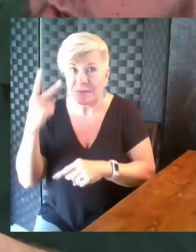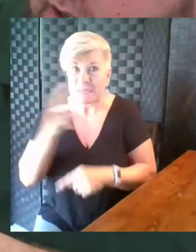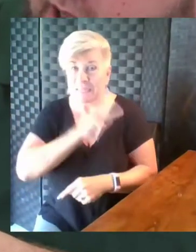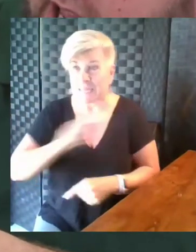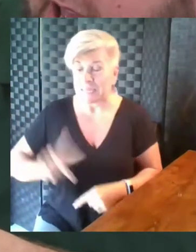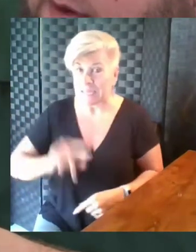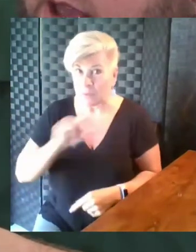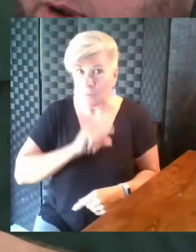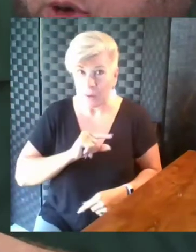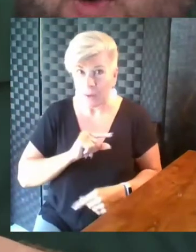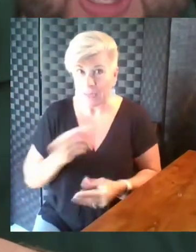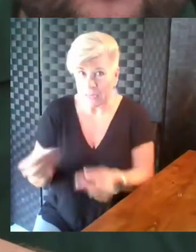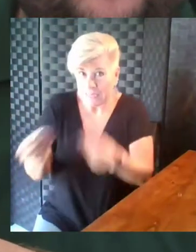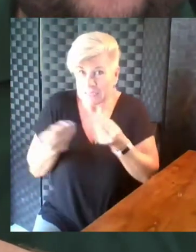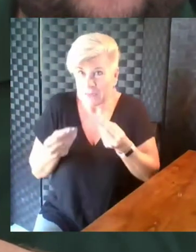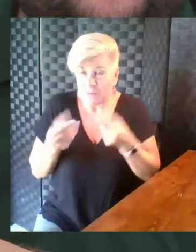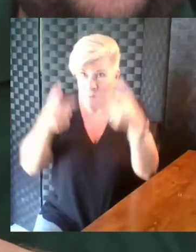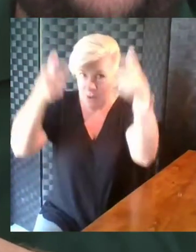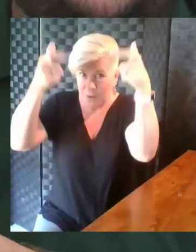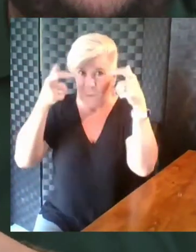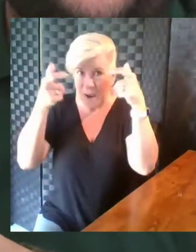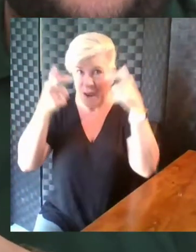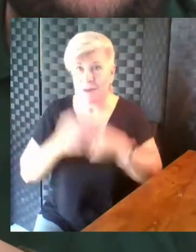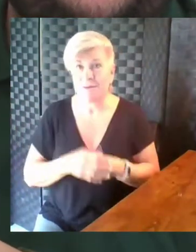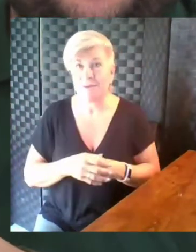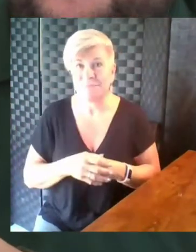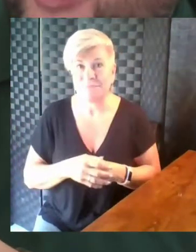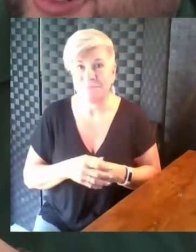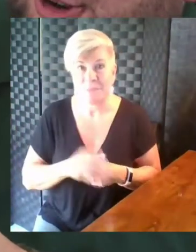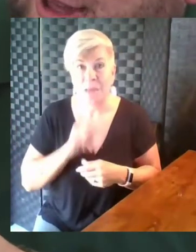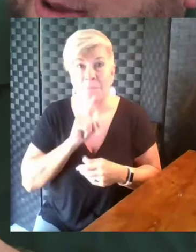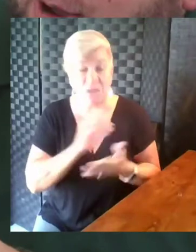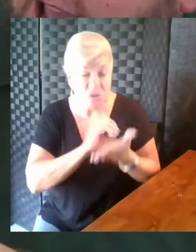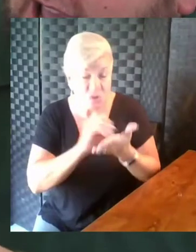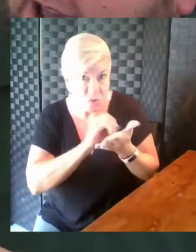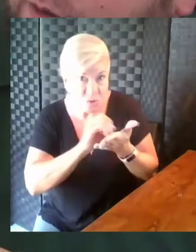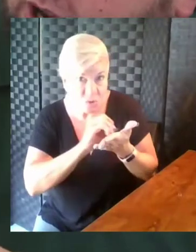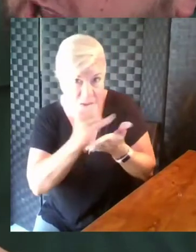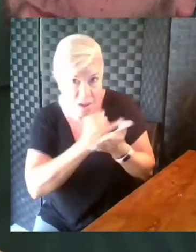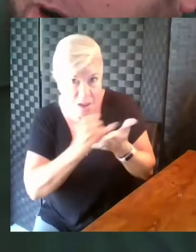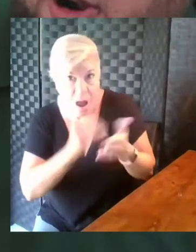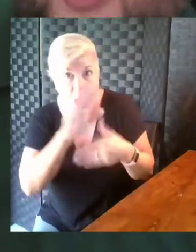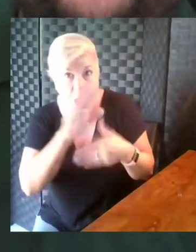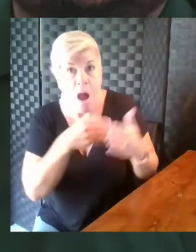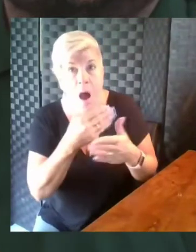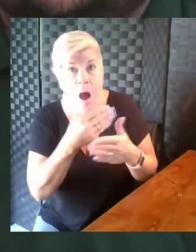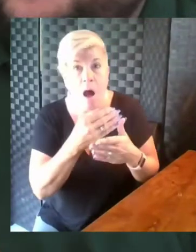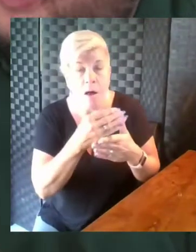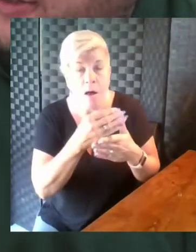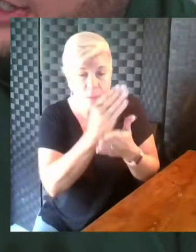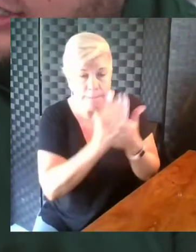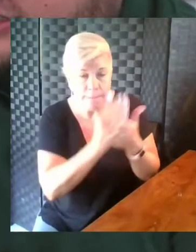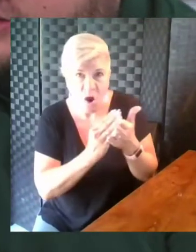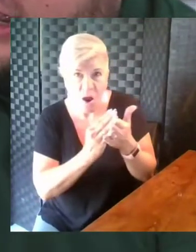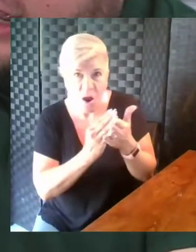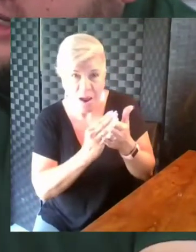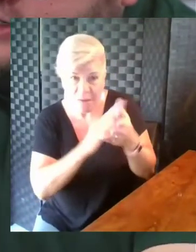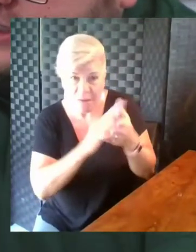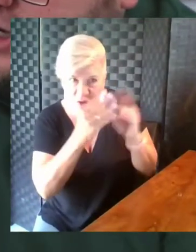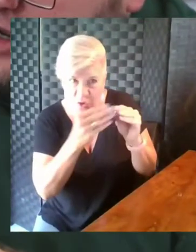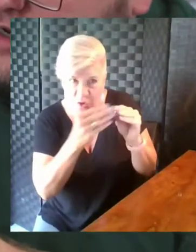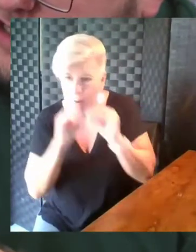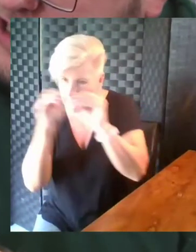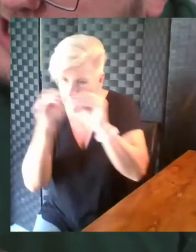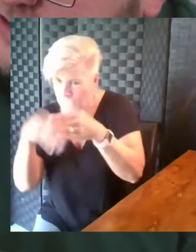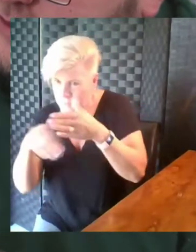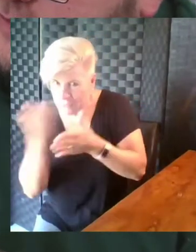queen. They give him a crown. And I made sure in my journal that I put every part of that story in my illustration. So here's